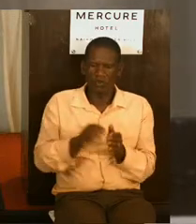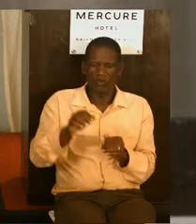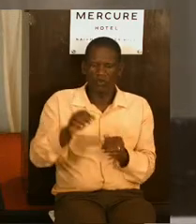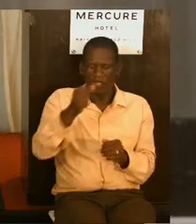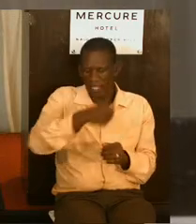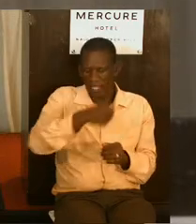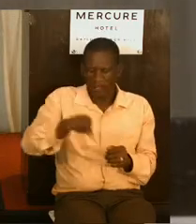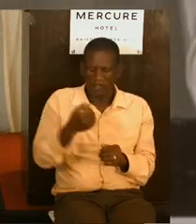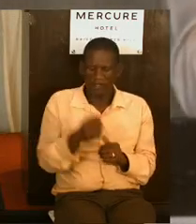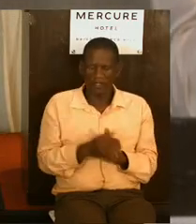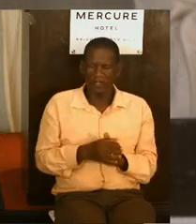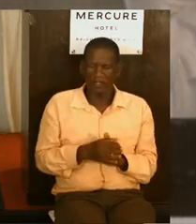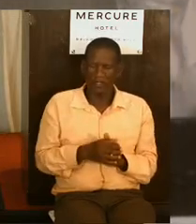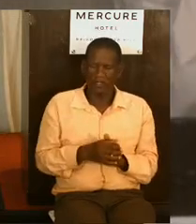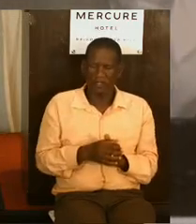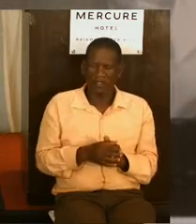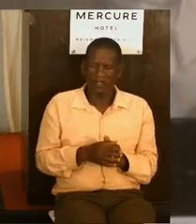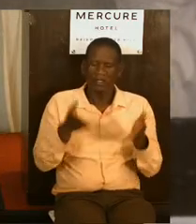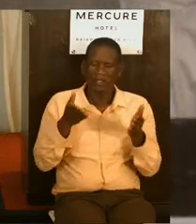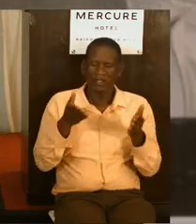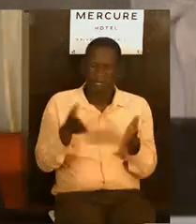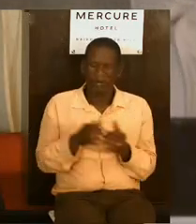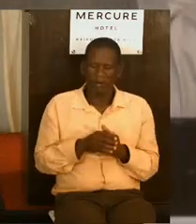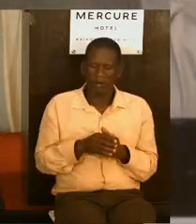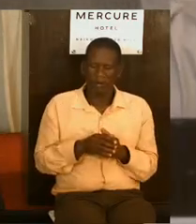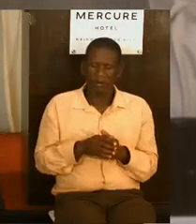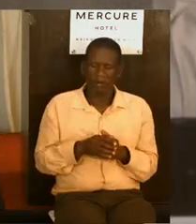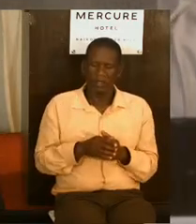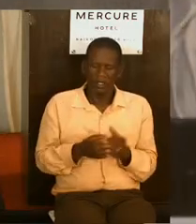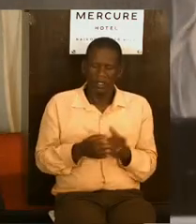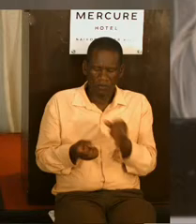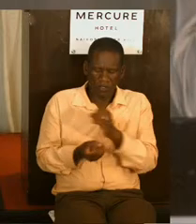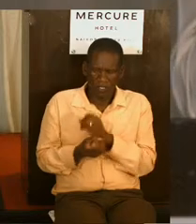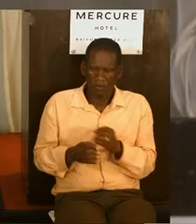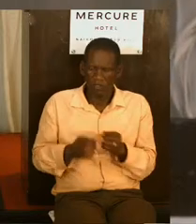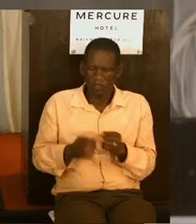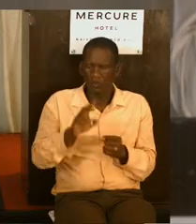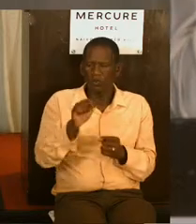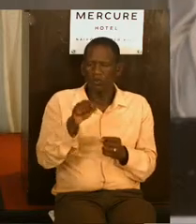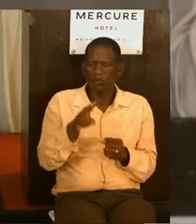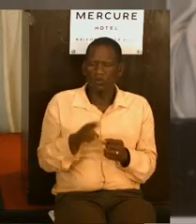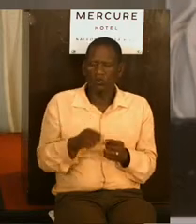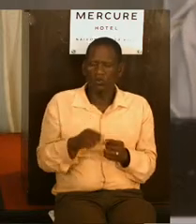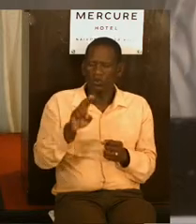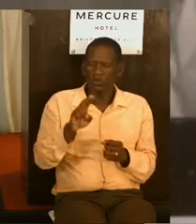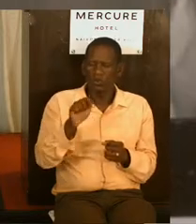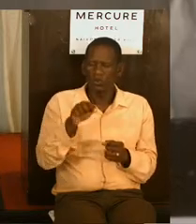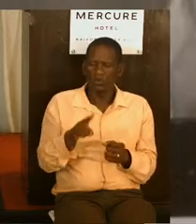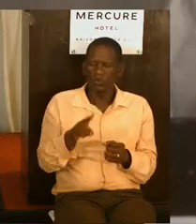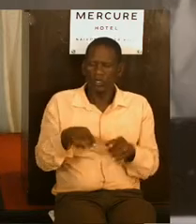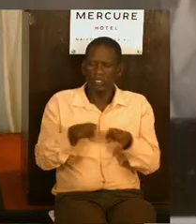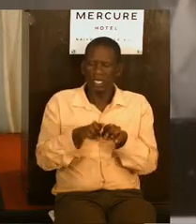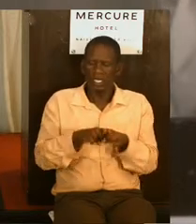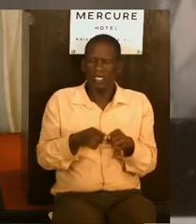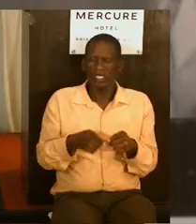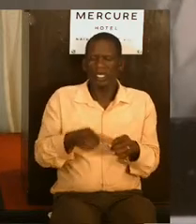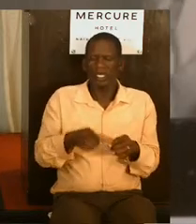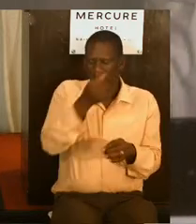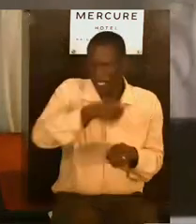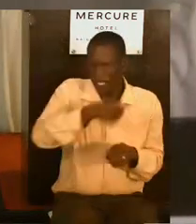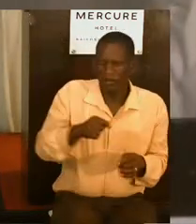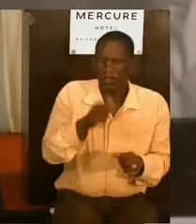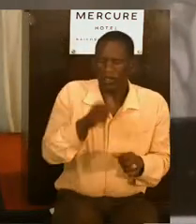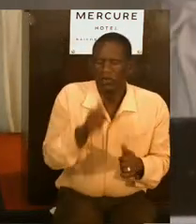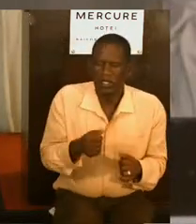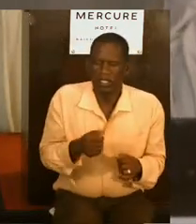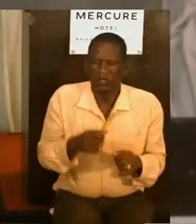elephant now she was describing utu utu was likened to an elephant and